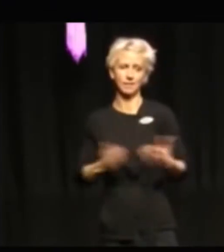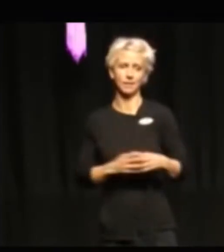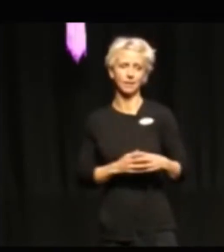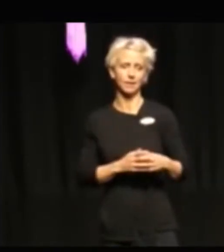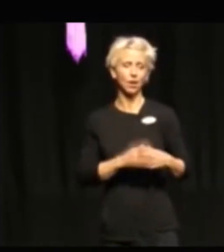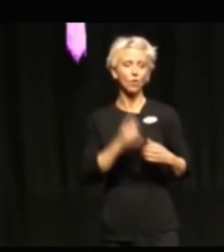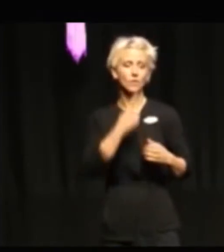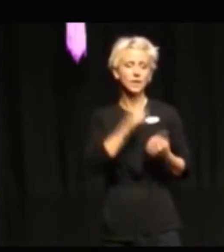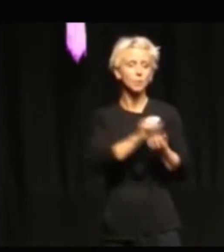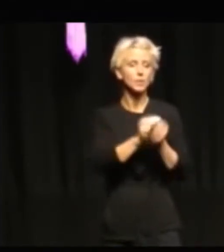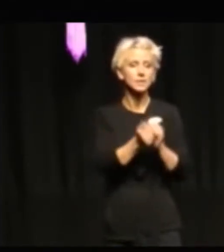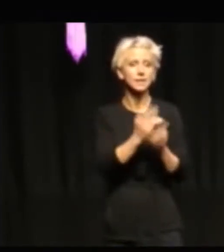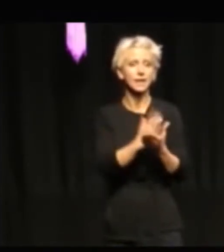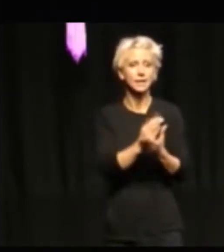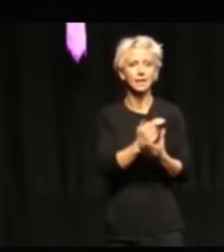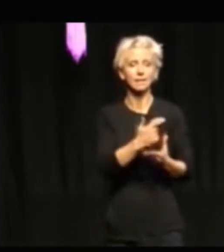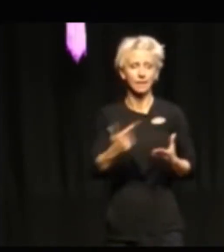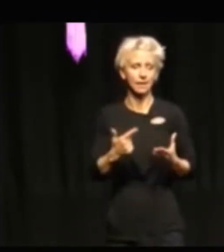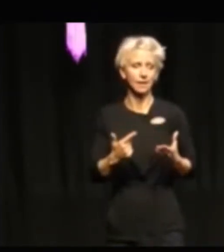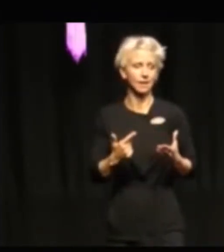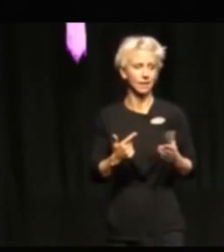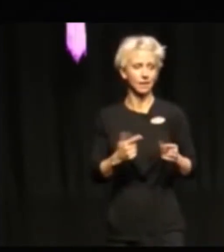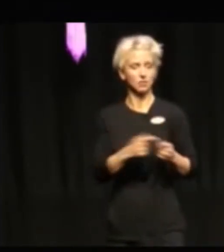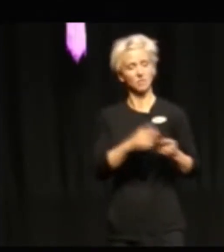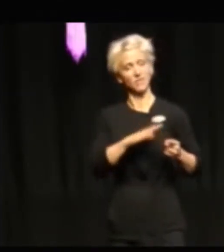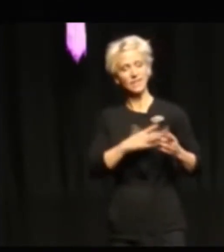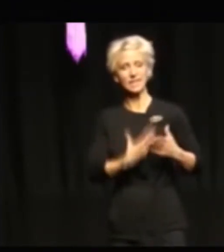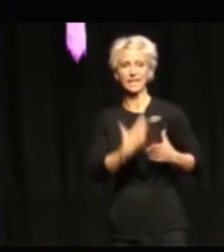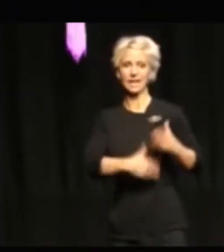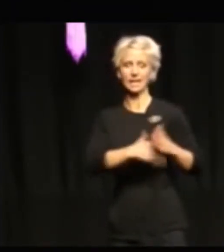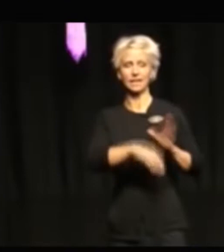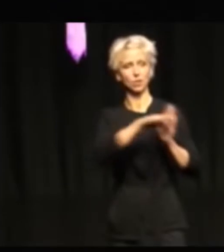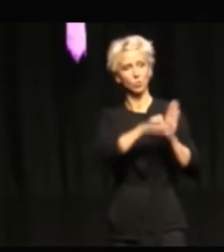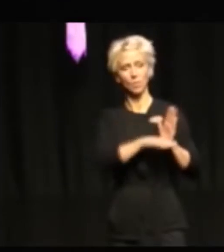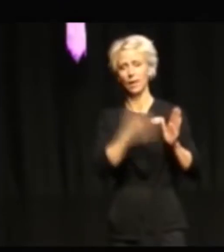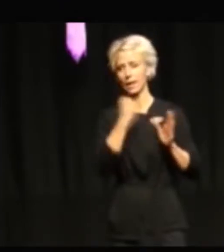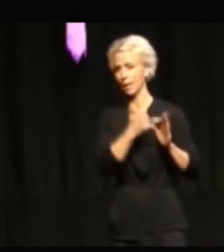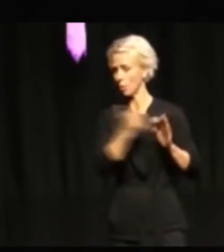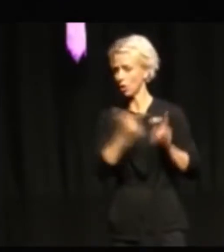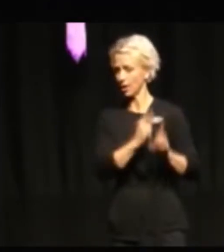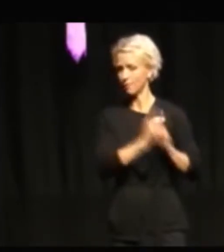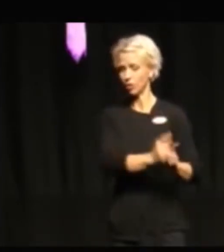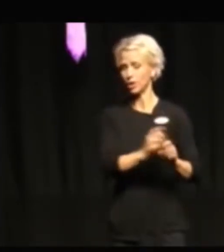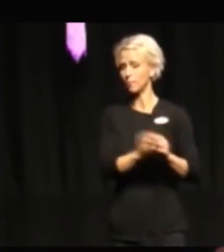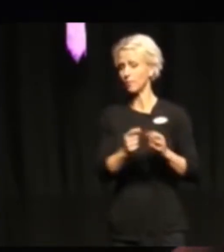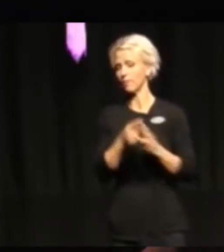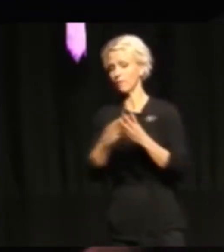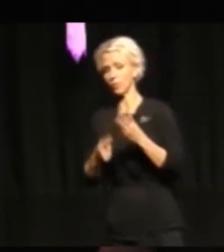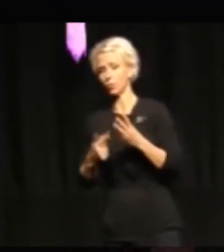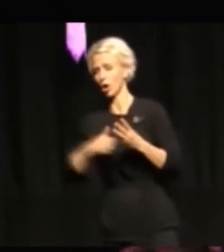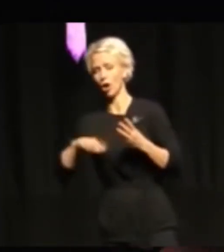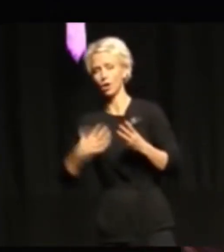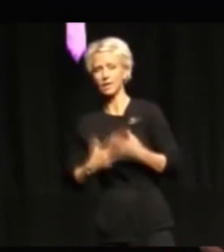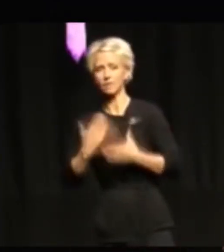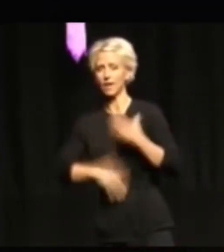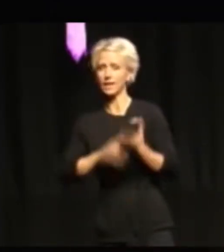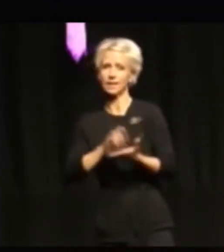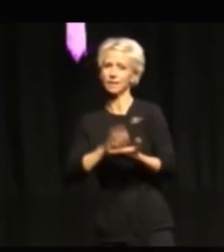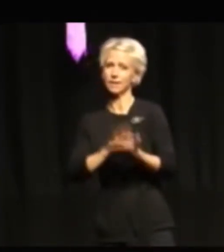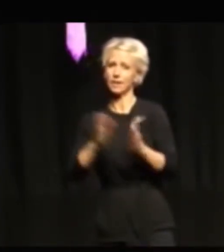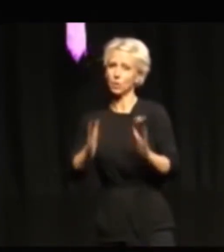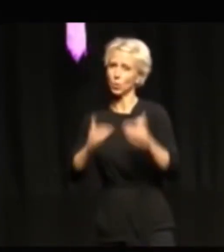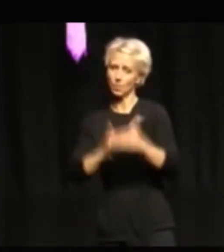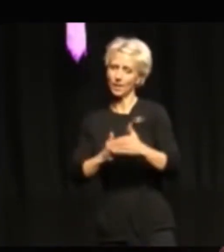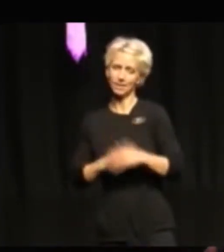political rights they had this optional protocol already in the covenant from the beginning. So we started to push for this optional protocol. Can I